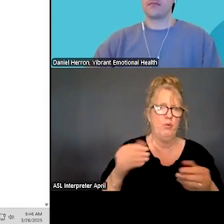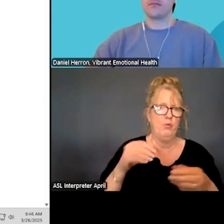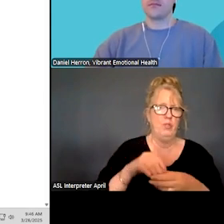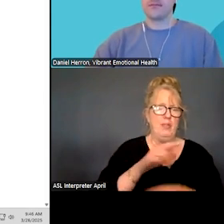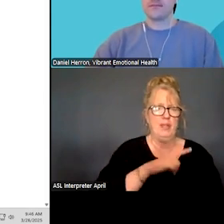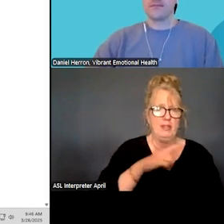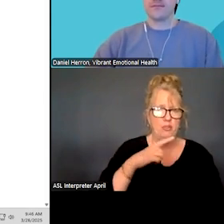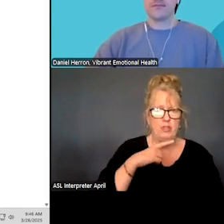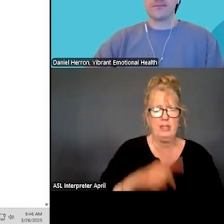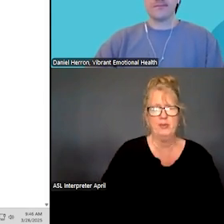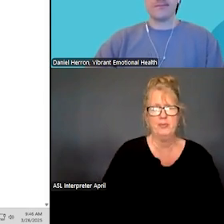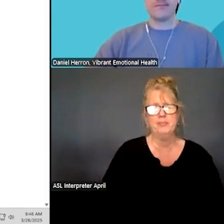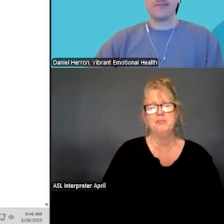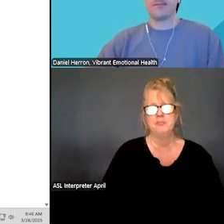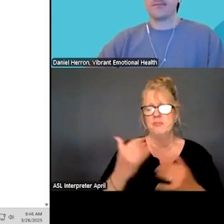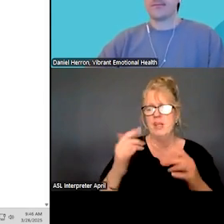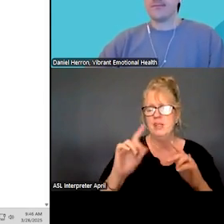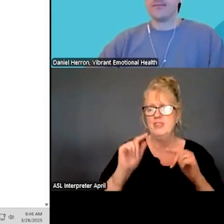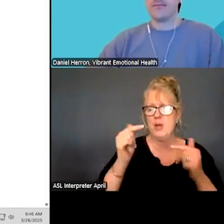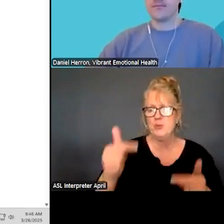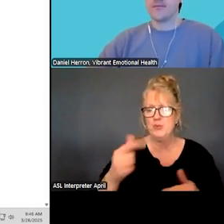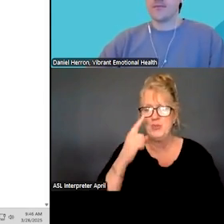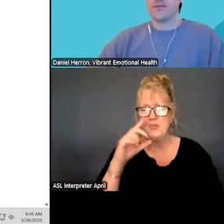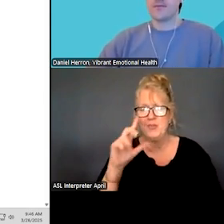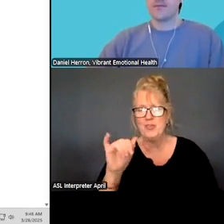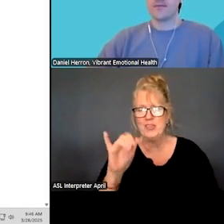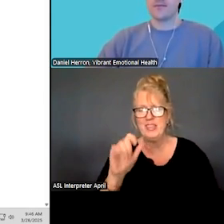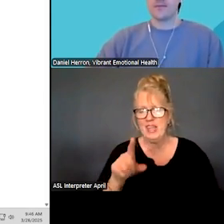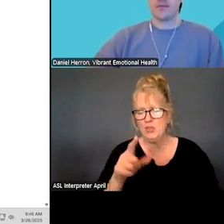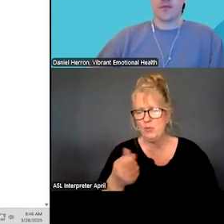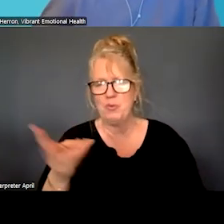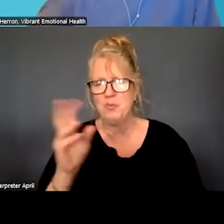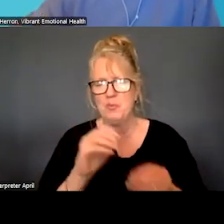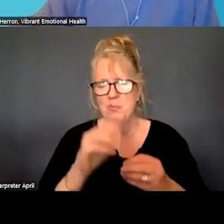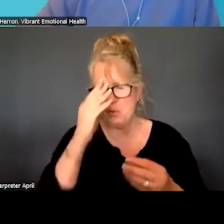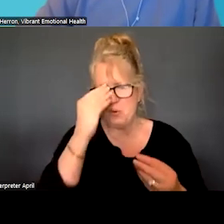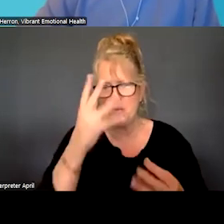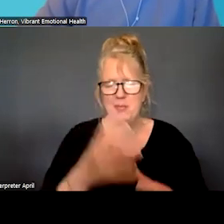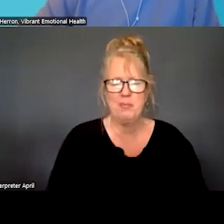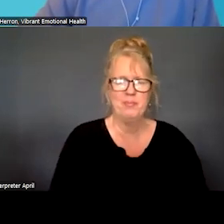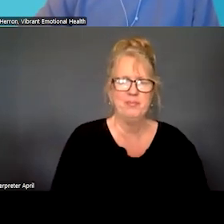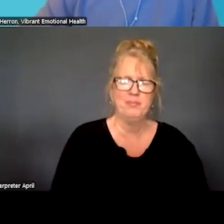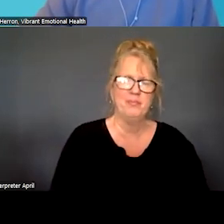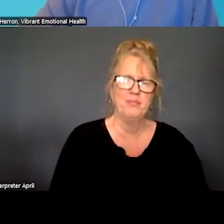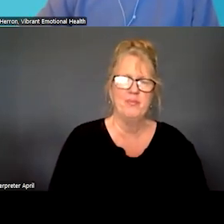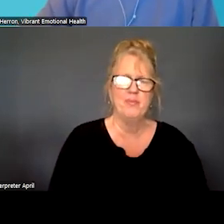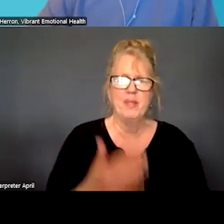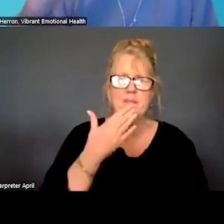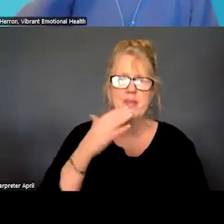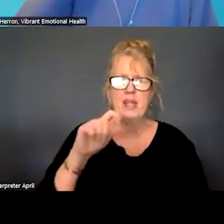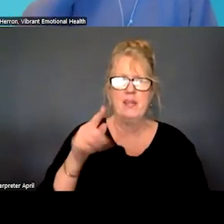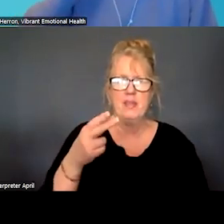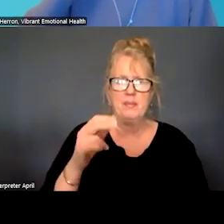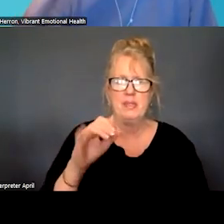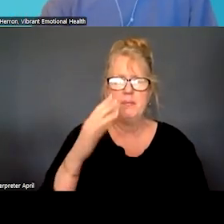legislature. And with that, I'll turn it over to Daniel for a few more updates. Great. Thanks, Steph, for those great